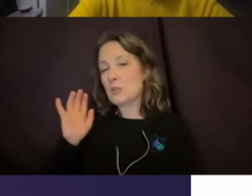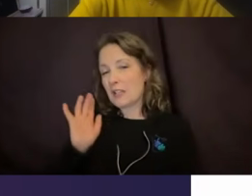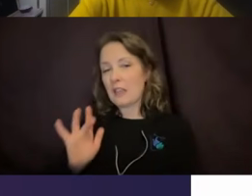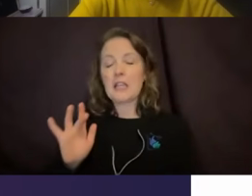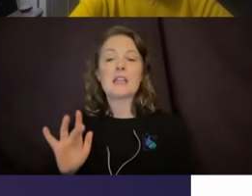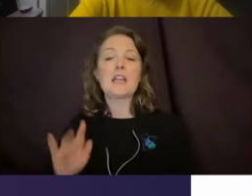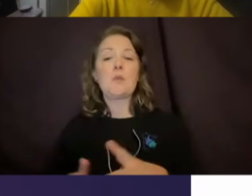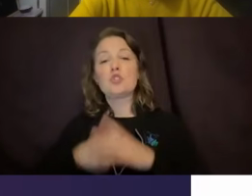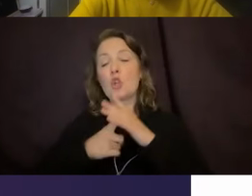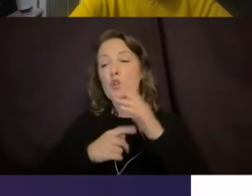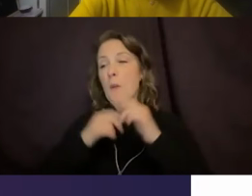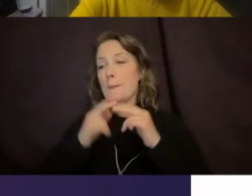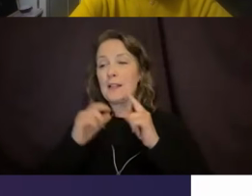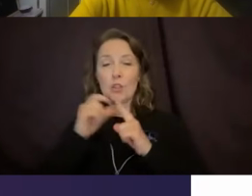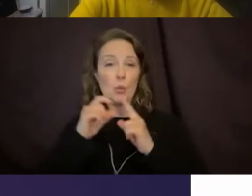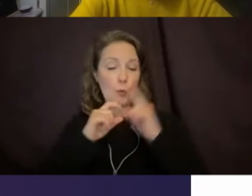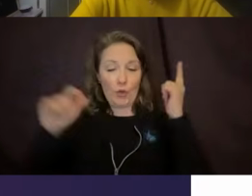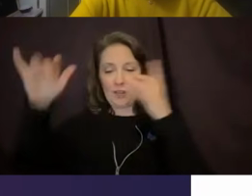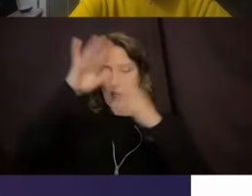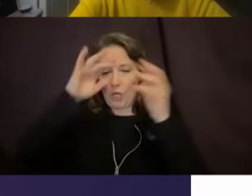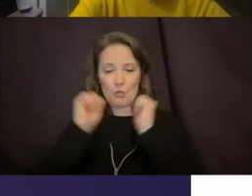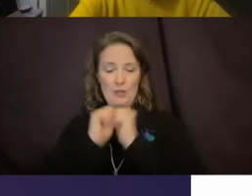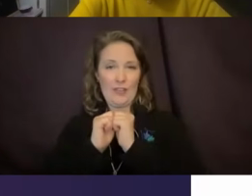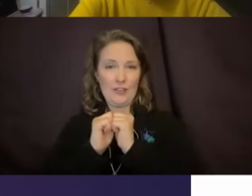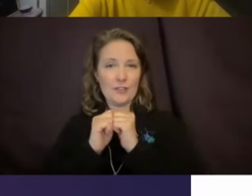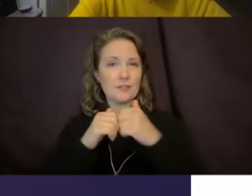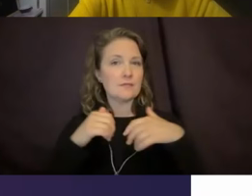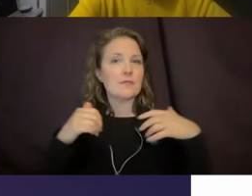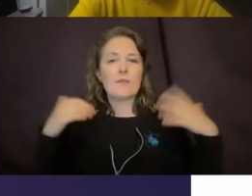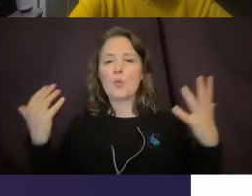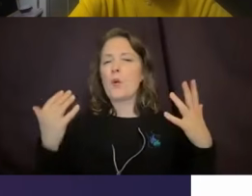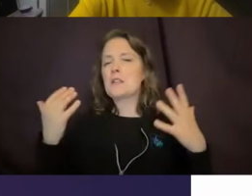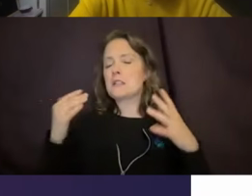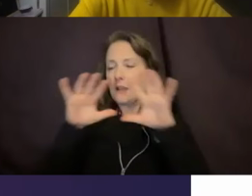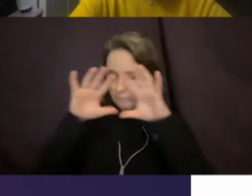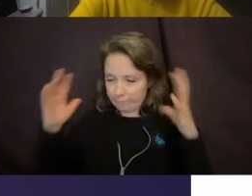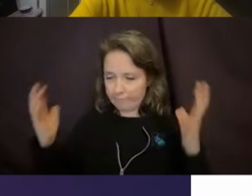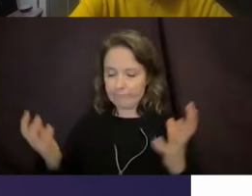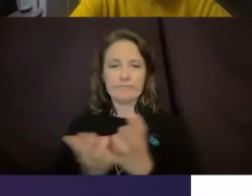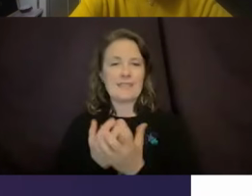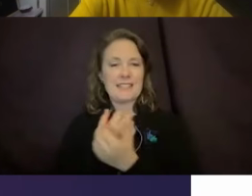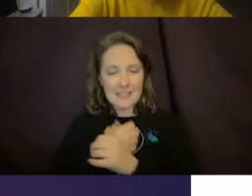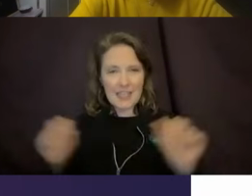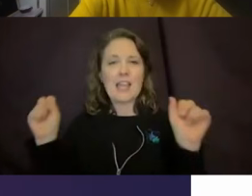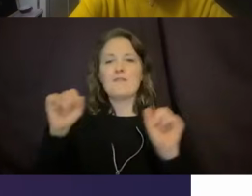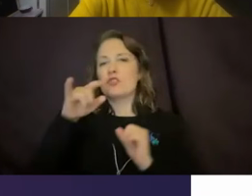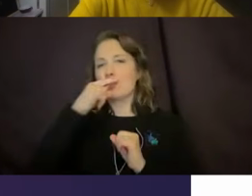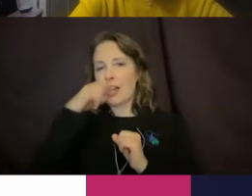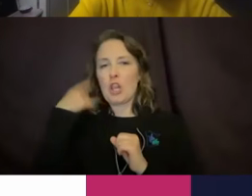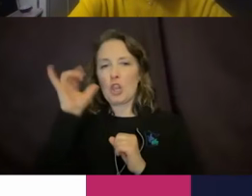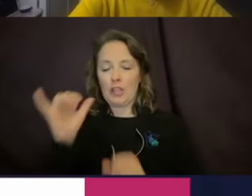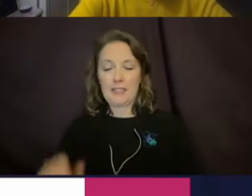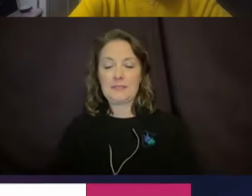to build this word cloud together of what does a holistically, emotionally, physically safe child look, sound, and feel